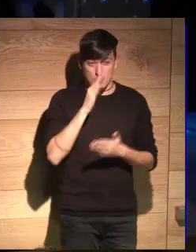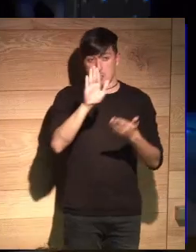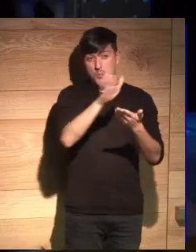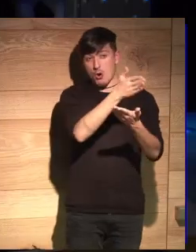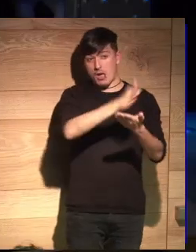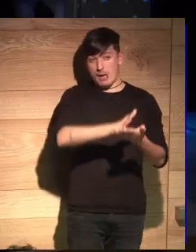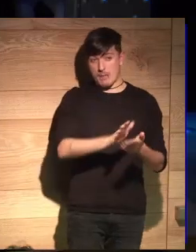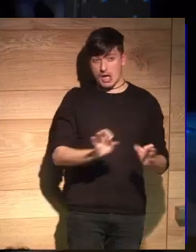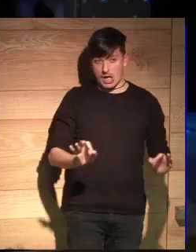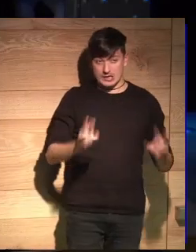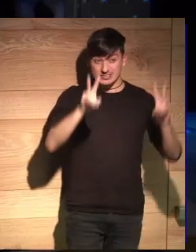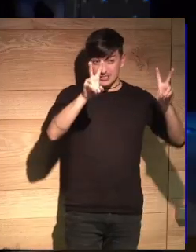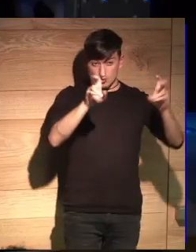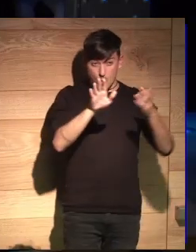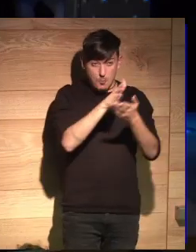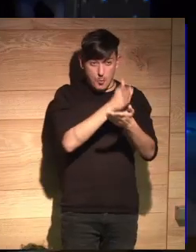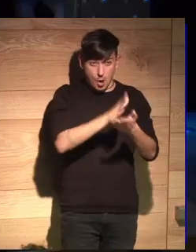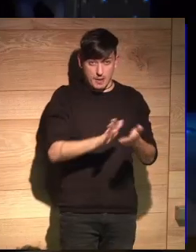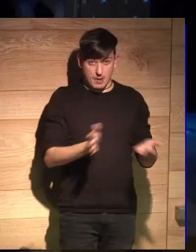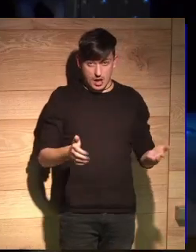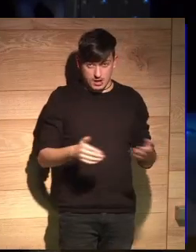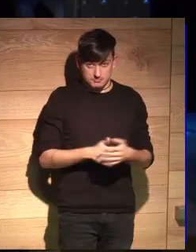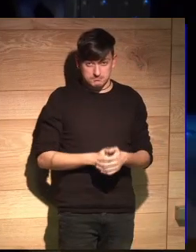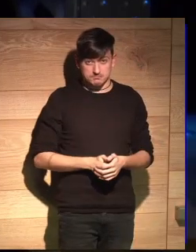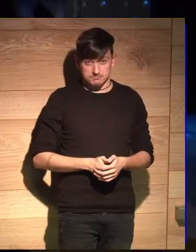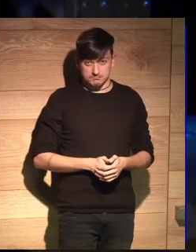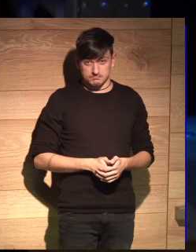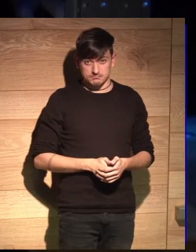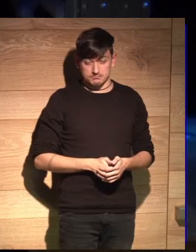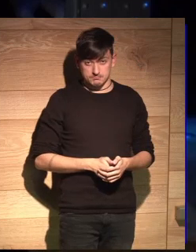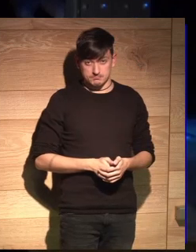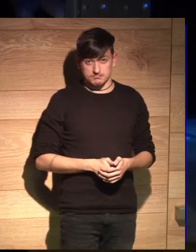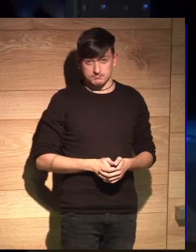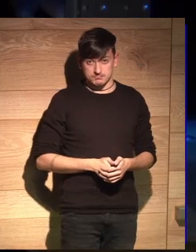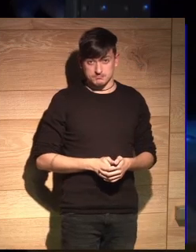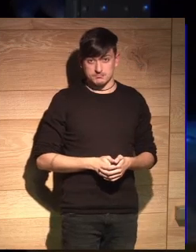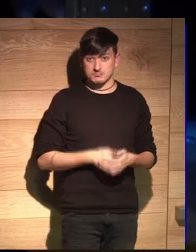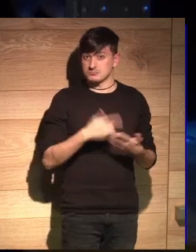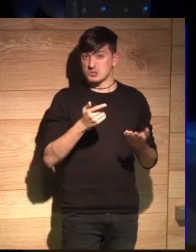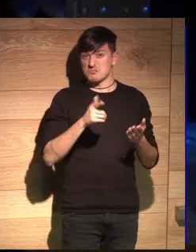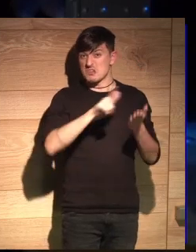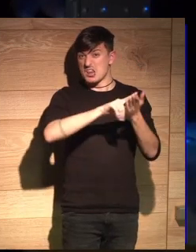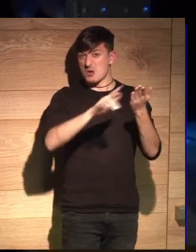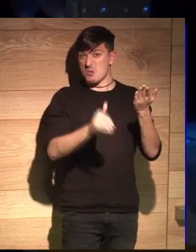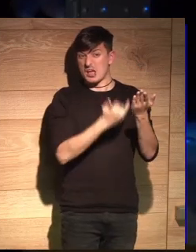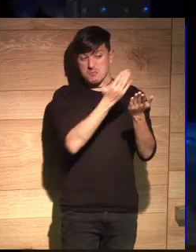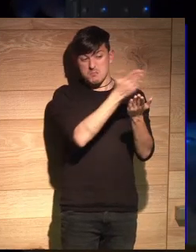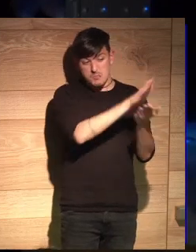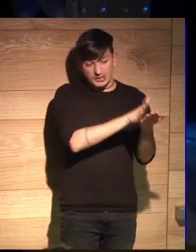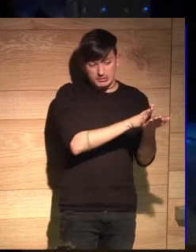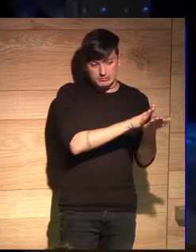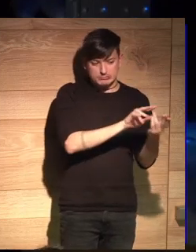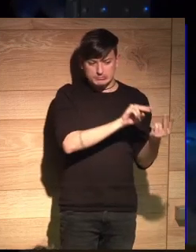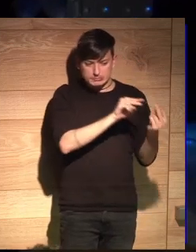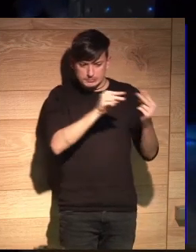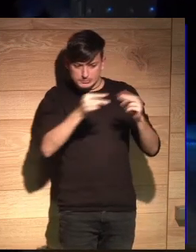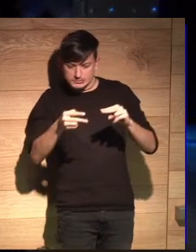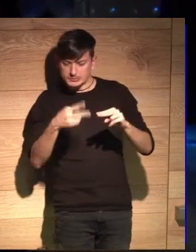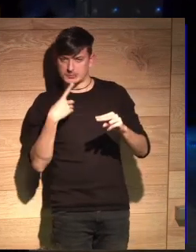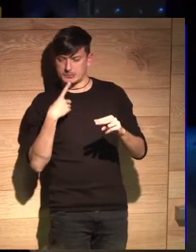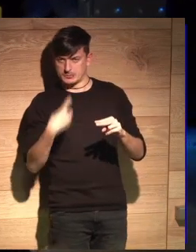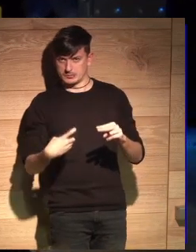solve the problem, because it's a poem. Actually, it's the title of a poem from Tennyson I will talk about. So it's a poetic